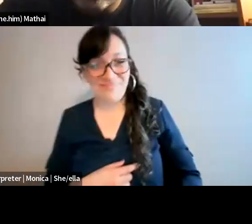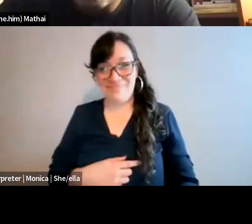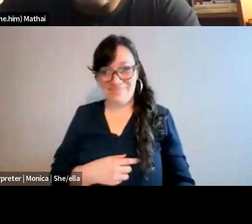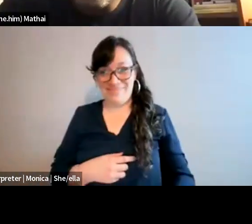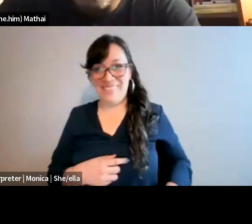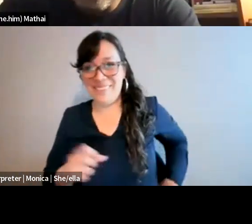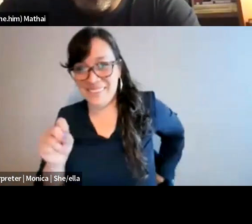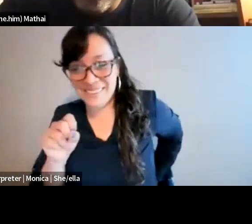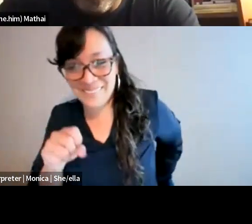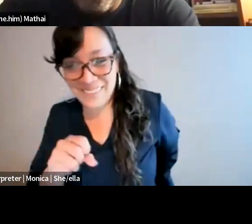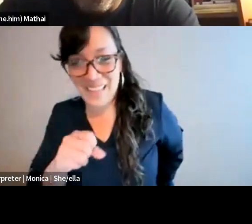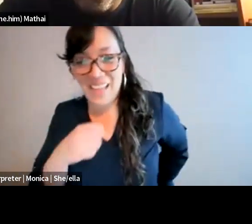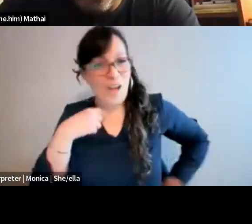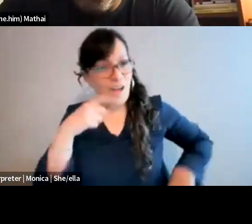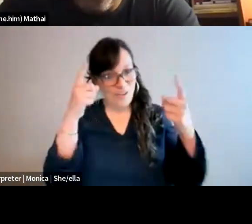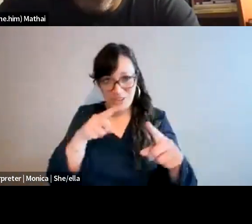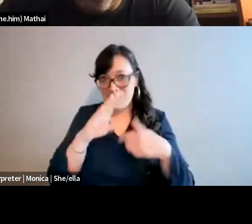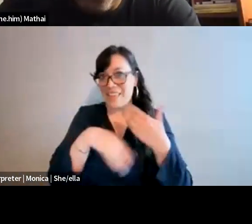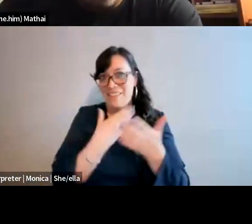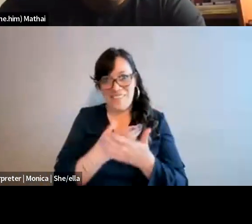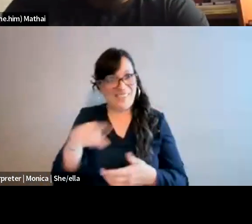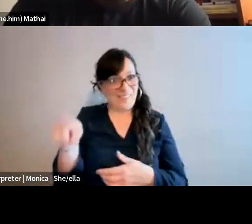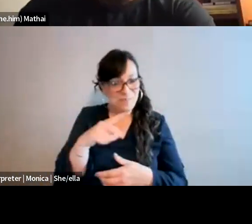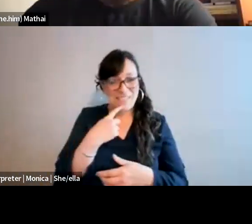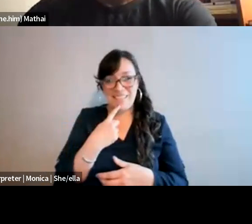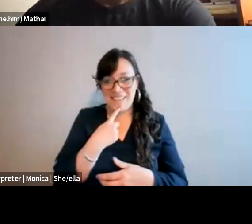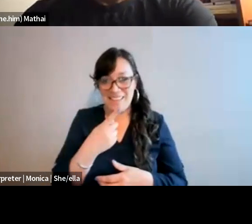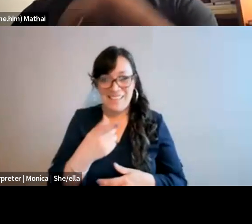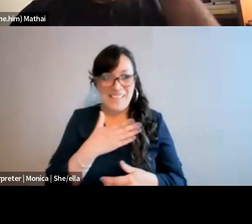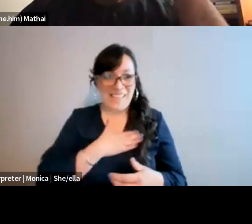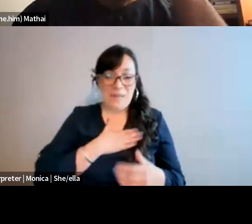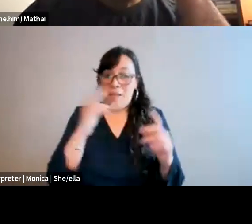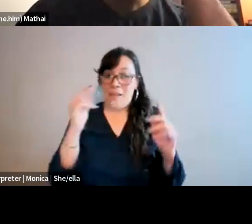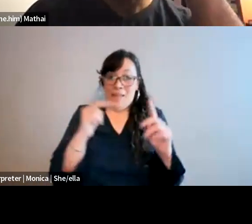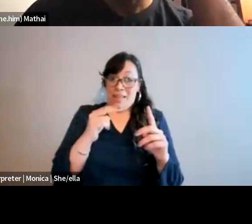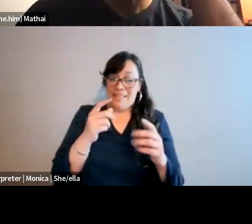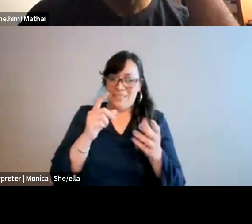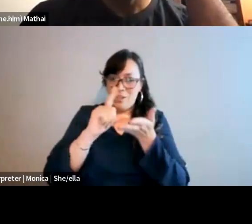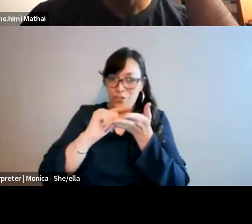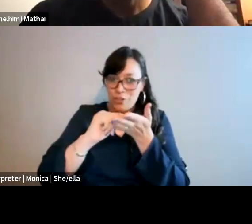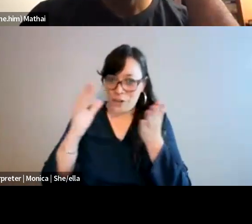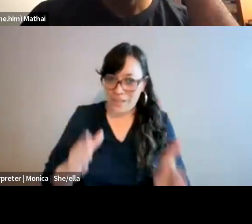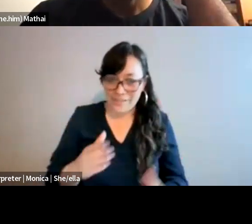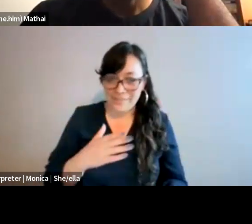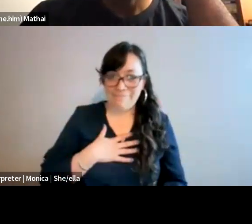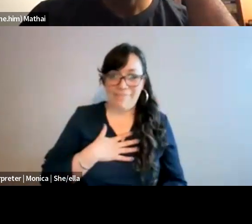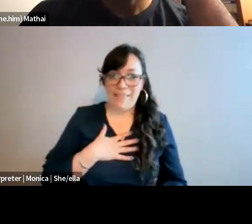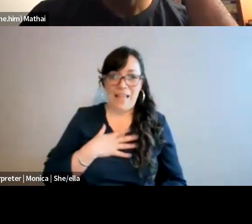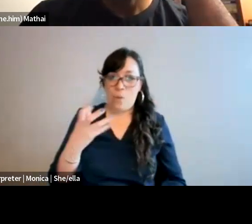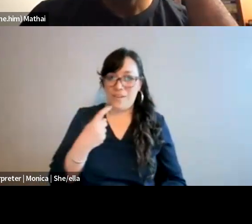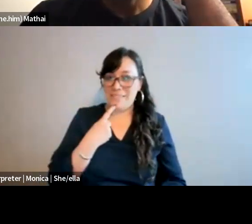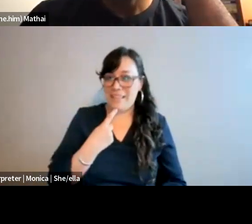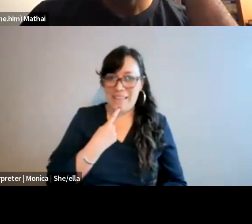Yeah, agreeing with everything everyone else is saying, I just want to add, as my in my perspective as a journalist, you know, I want to say,